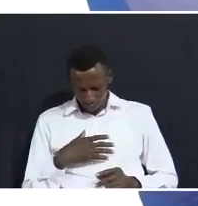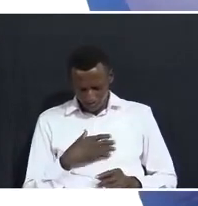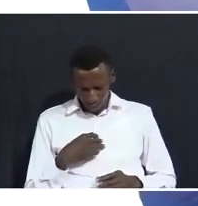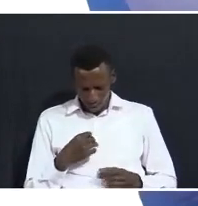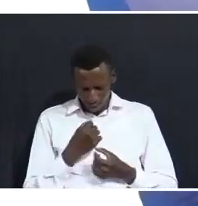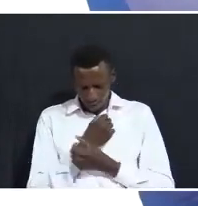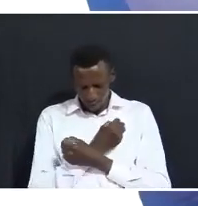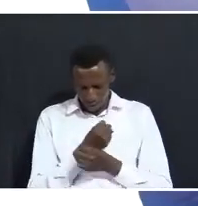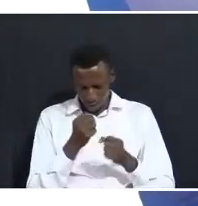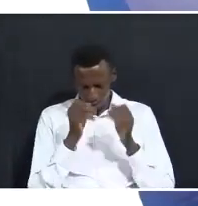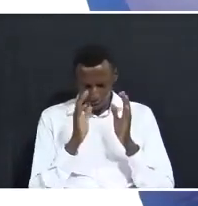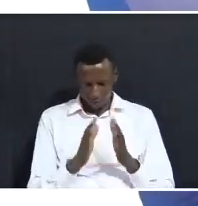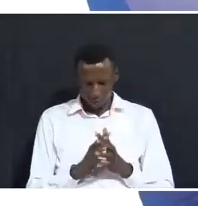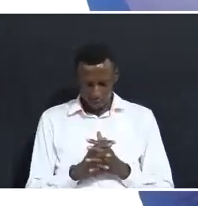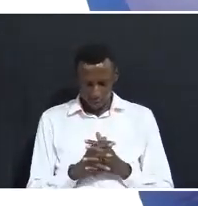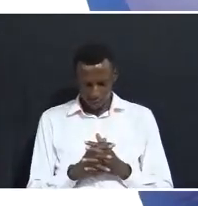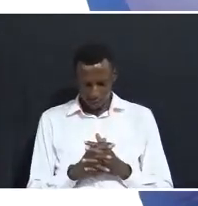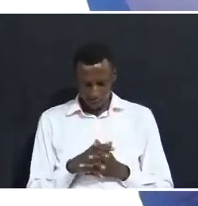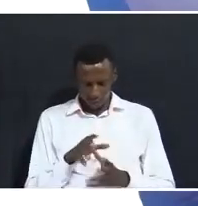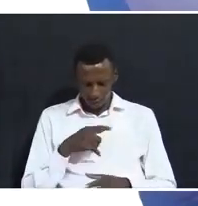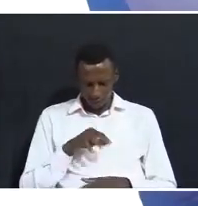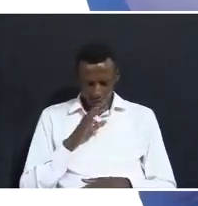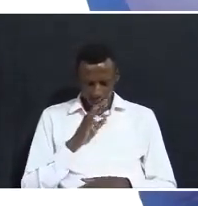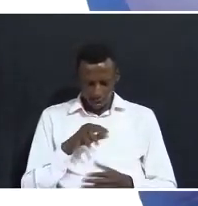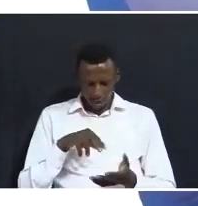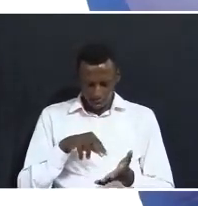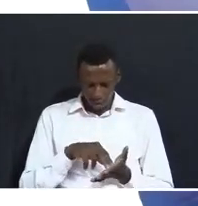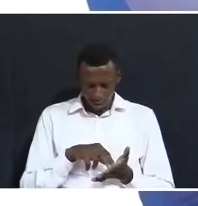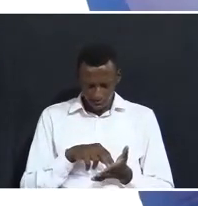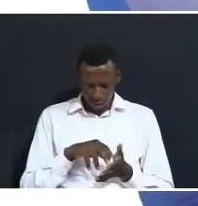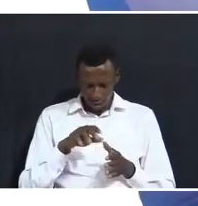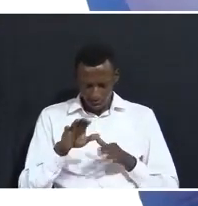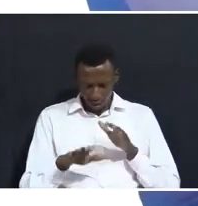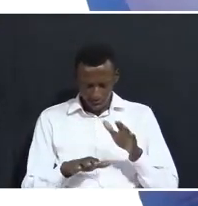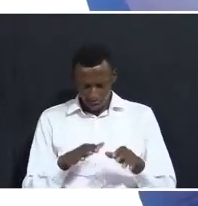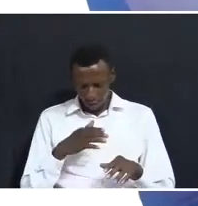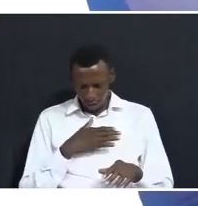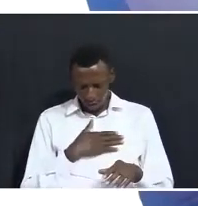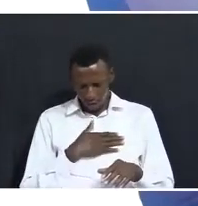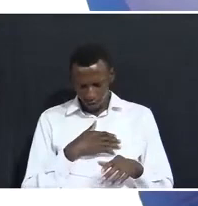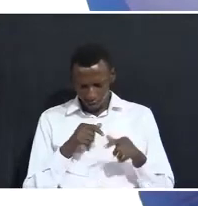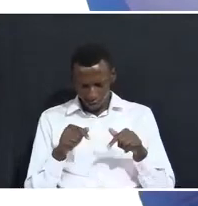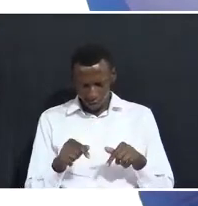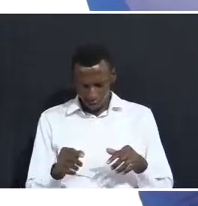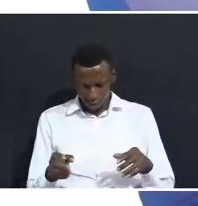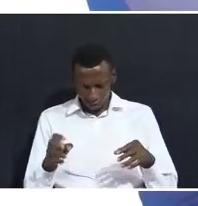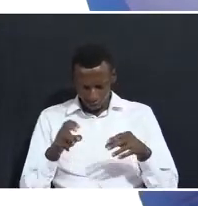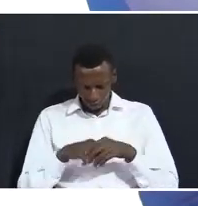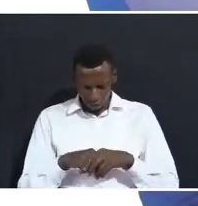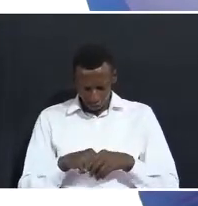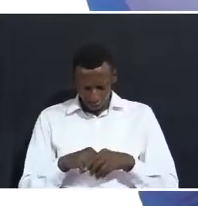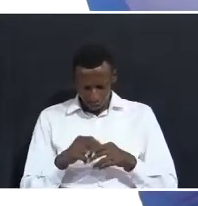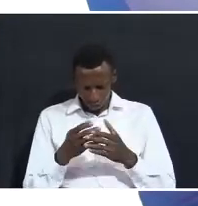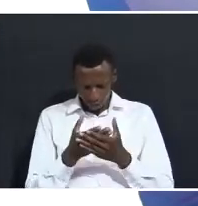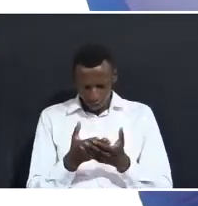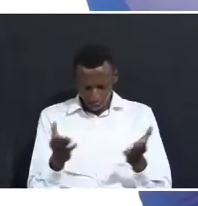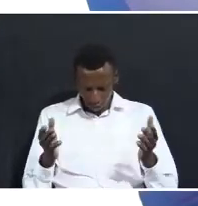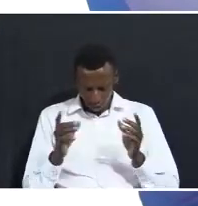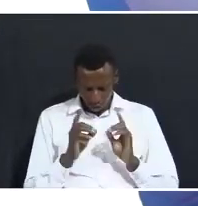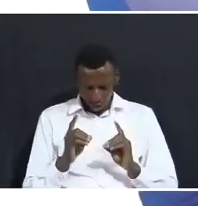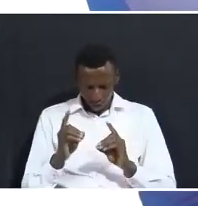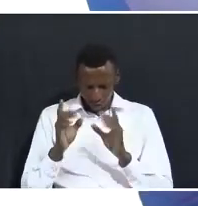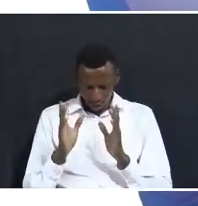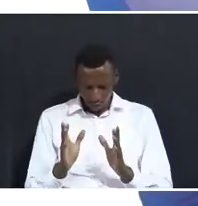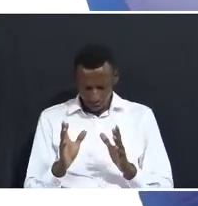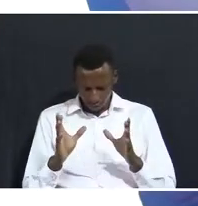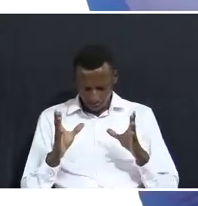the Savior. We are standing on our feet to join those disciples to